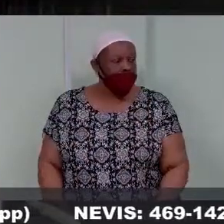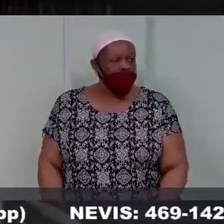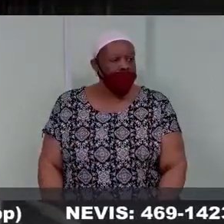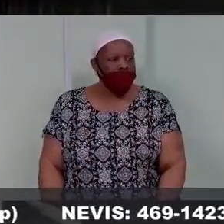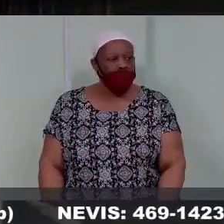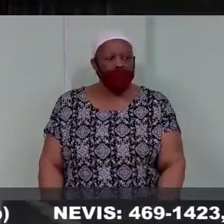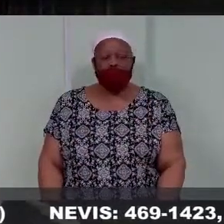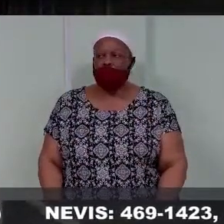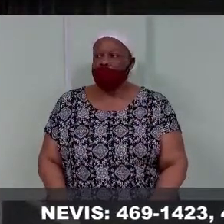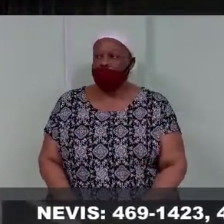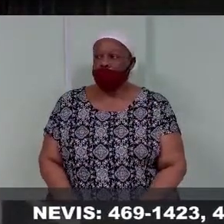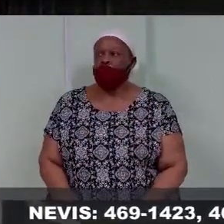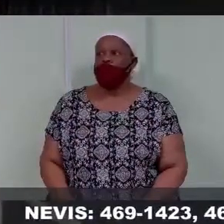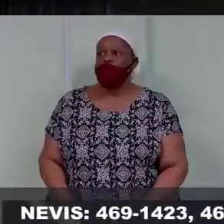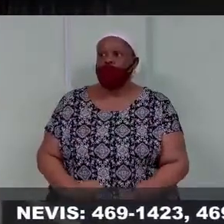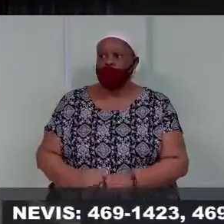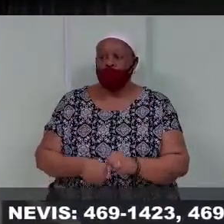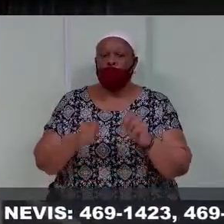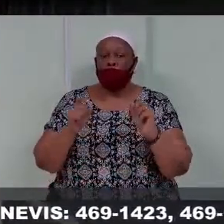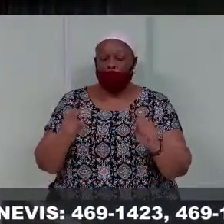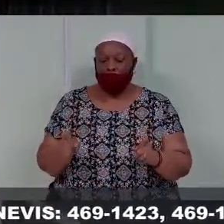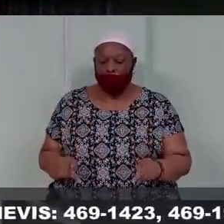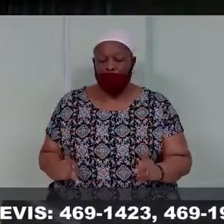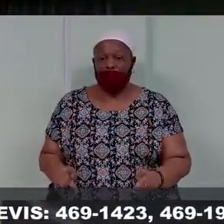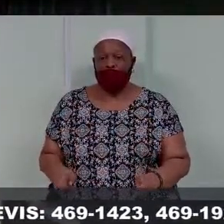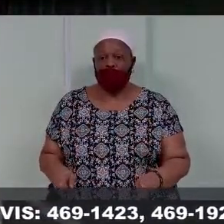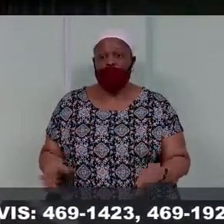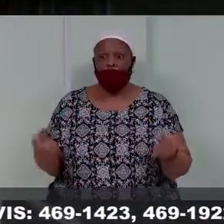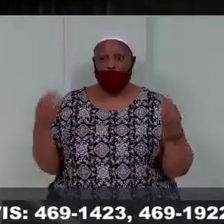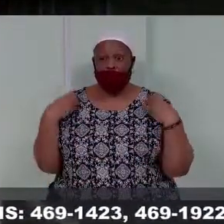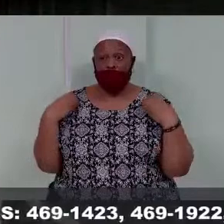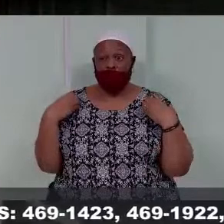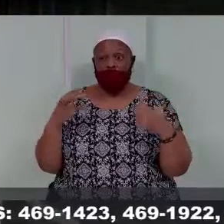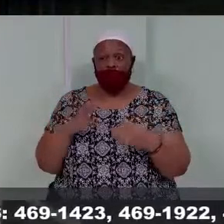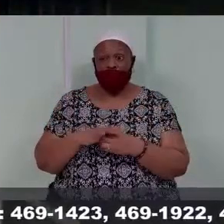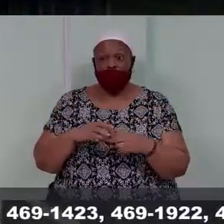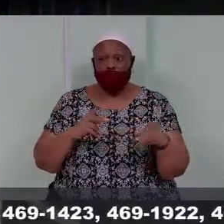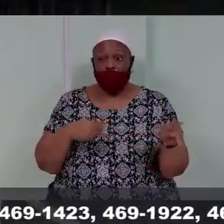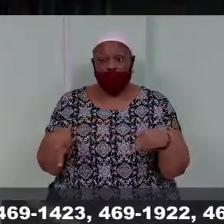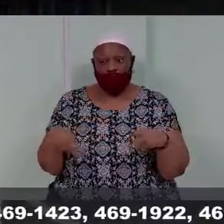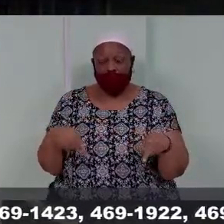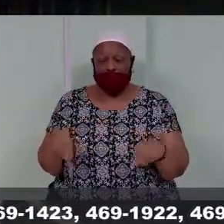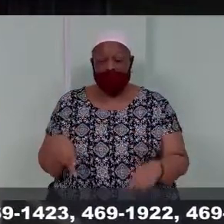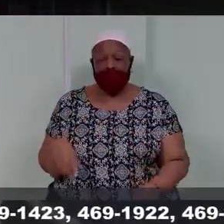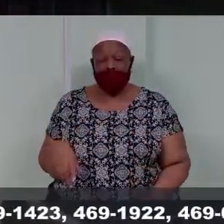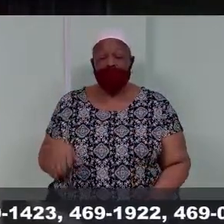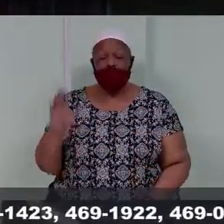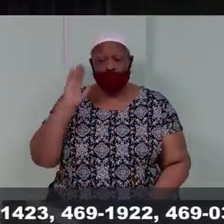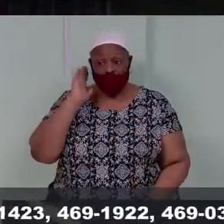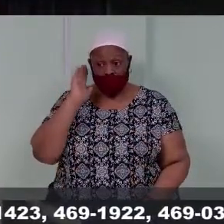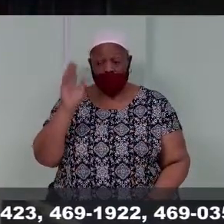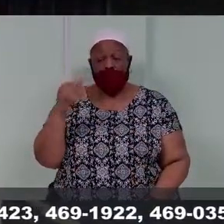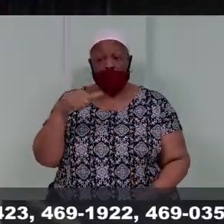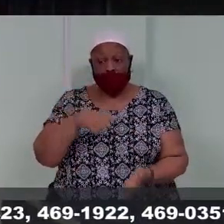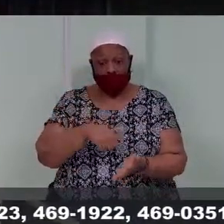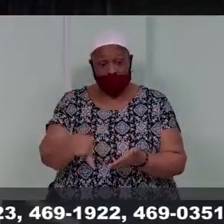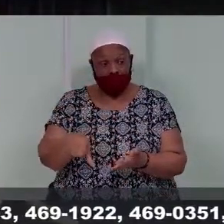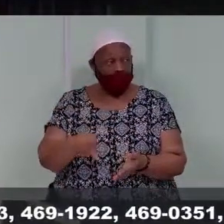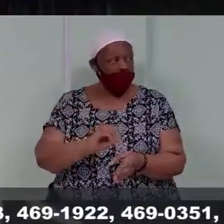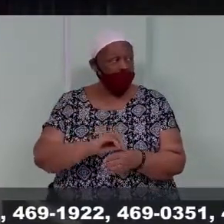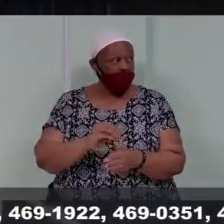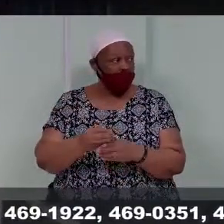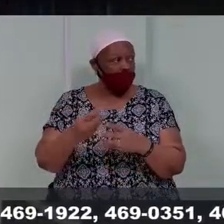promoters, you will be responsible for the actions of the patrons, and we are also looking at other measures of